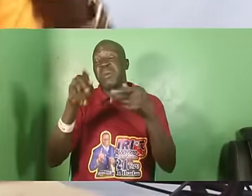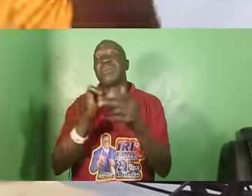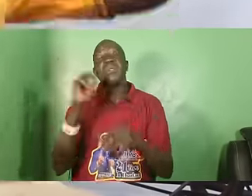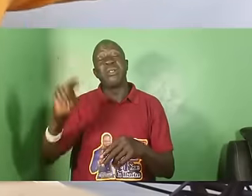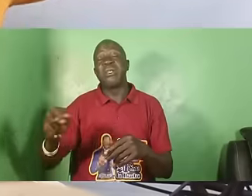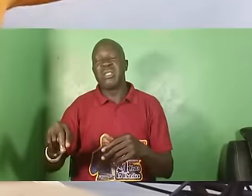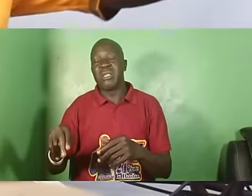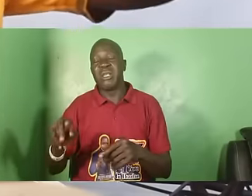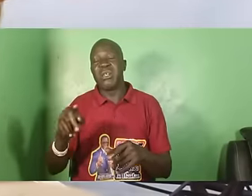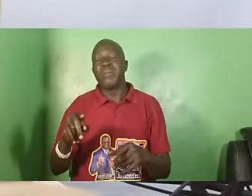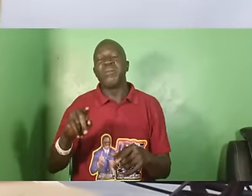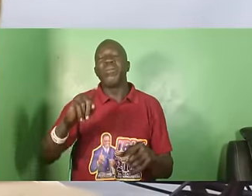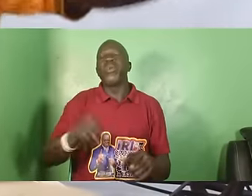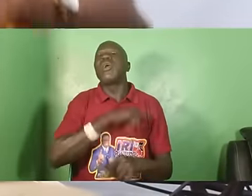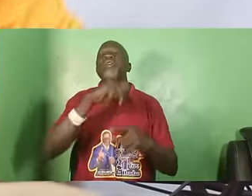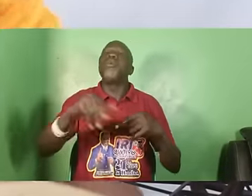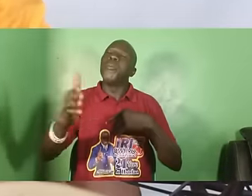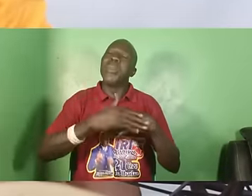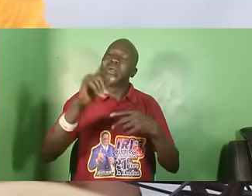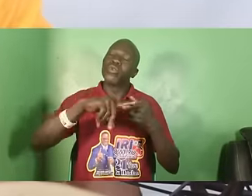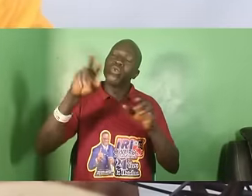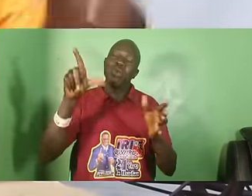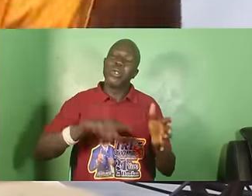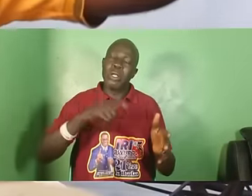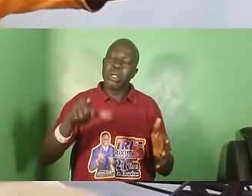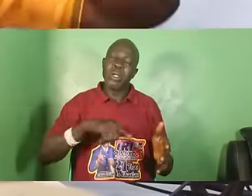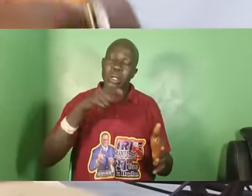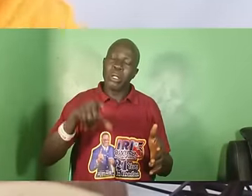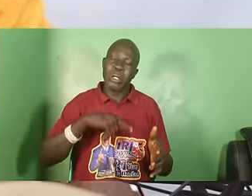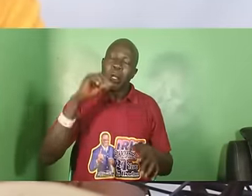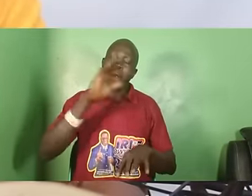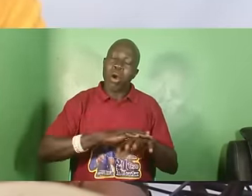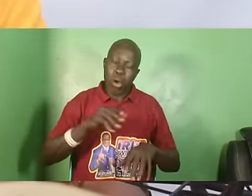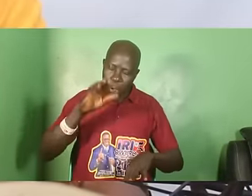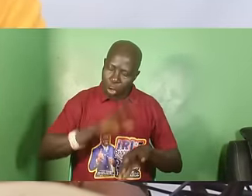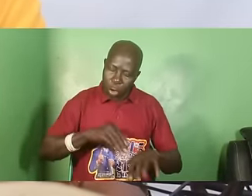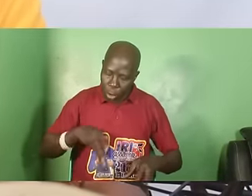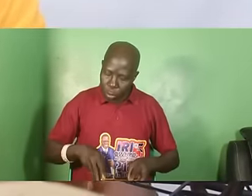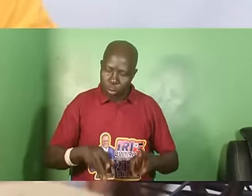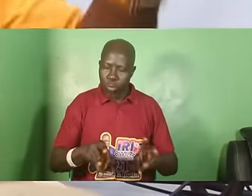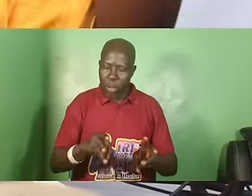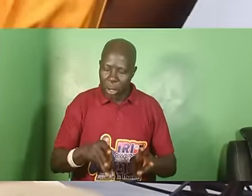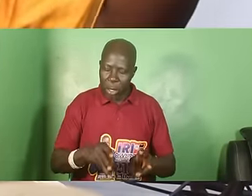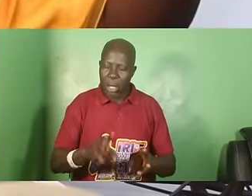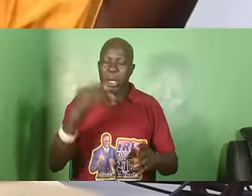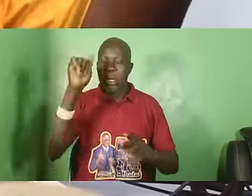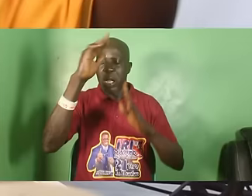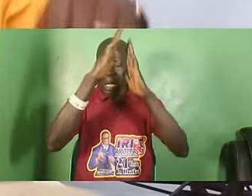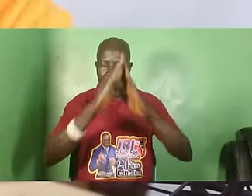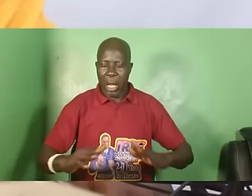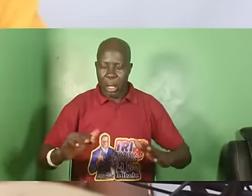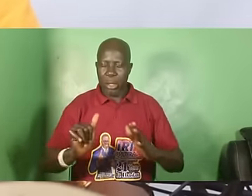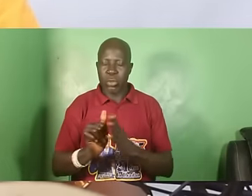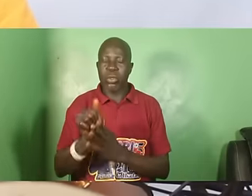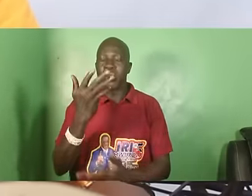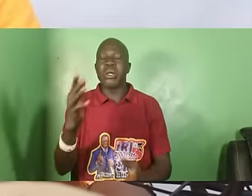needed. Bosem Panda see echo. Immediately he returned back to Lagos. Long as he went to pay. He was called on the way. Pay ilere to call echo